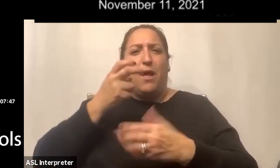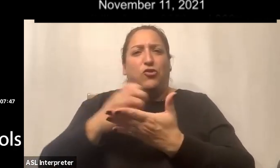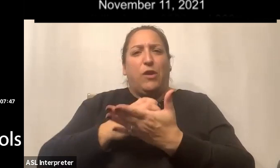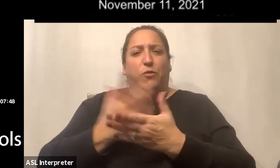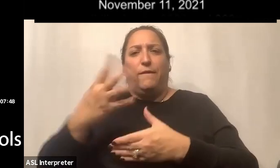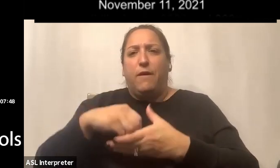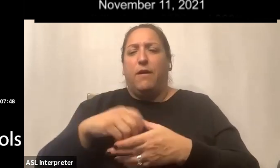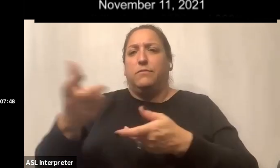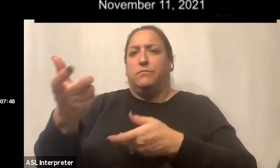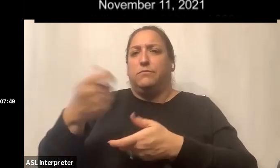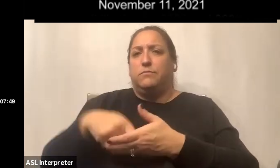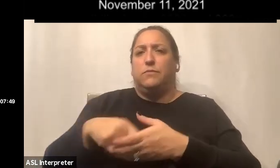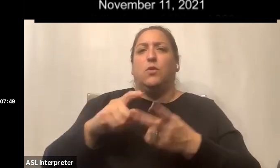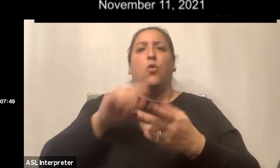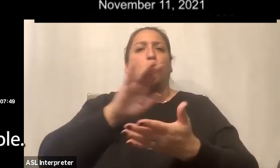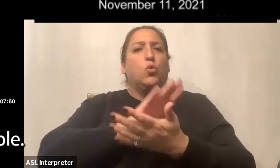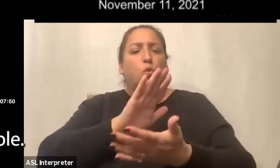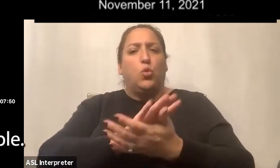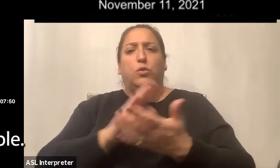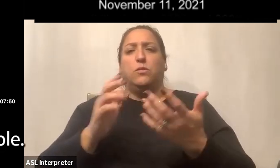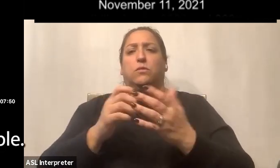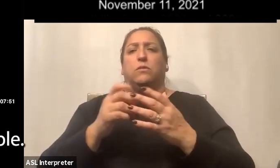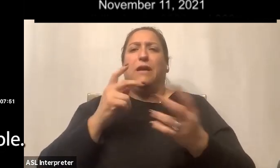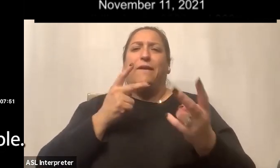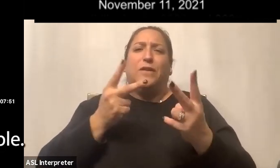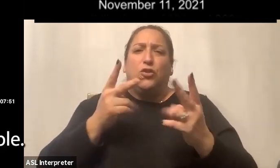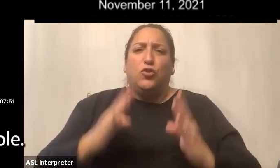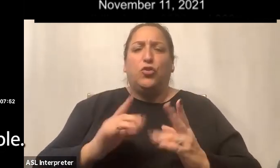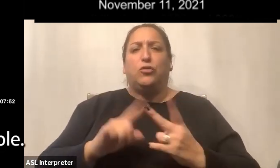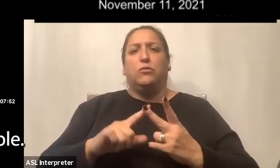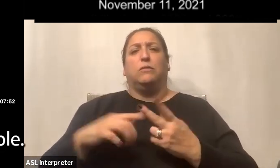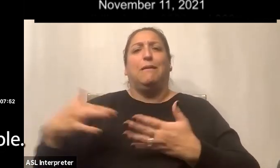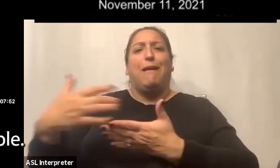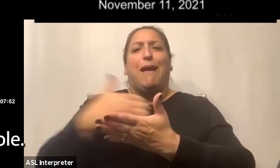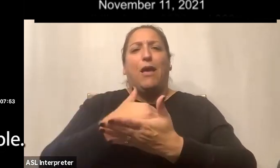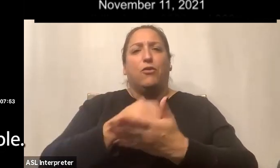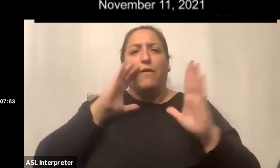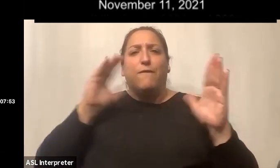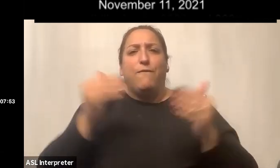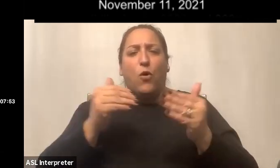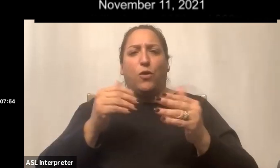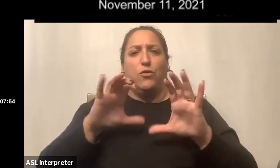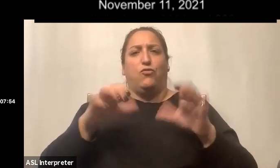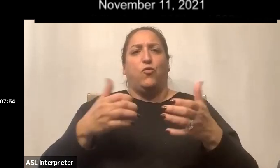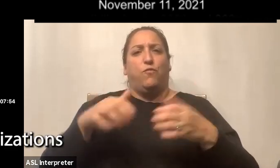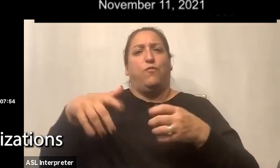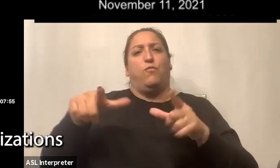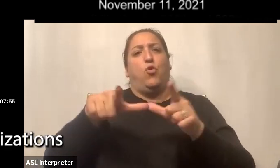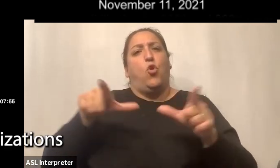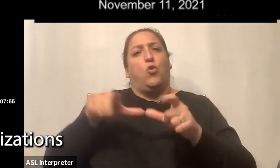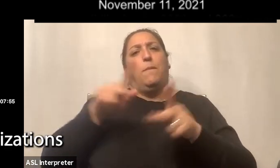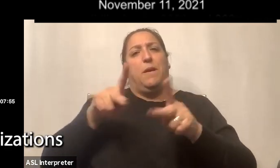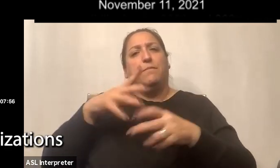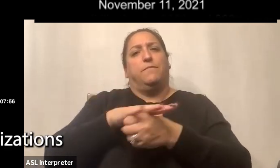or schools, visitors, gathering focus groups from local people. I think people are really interested